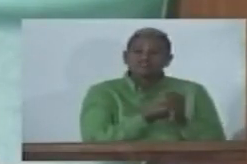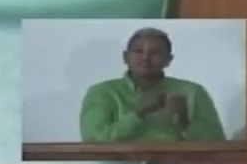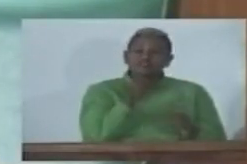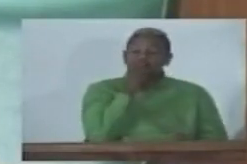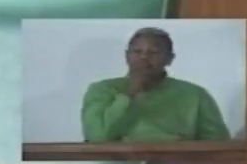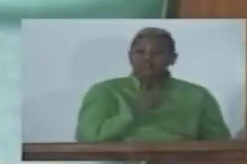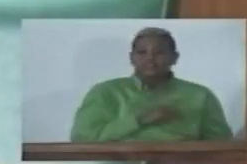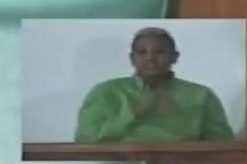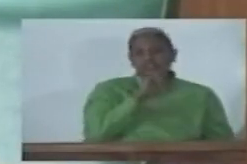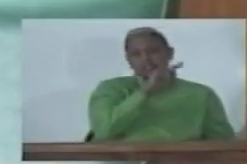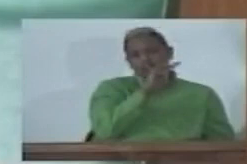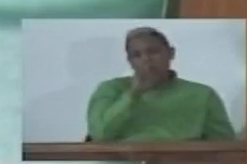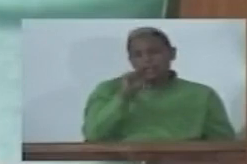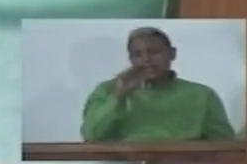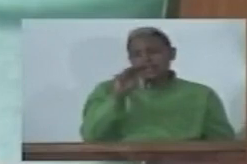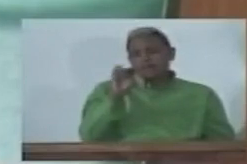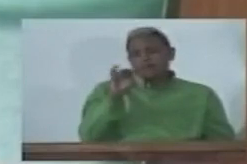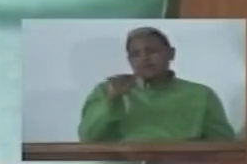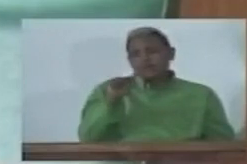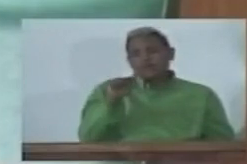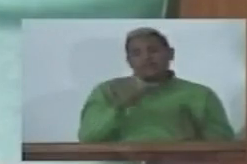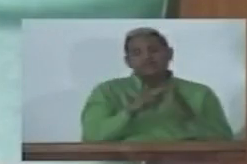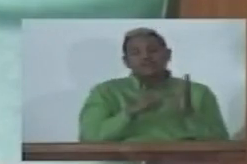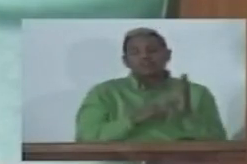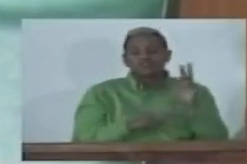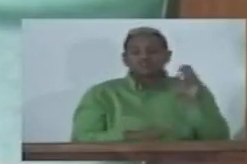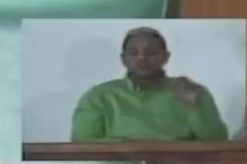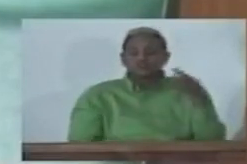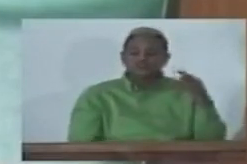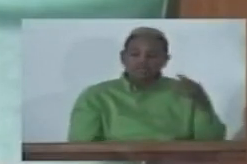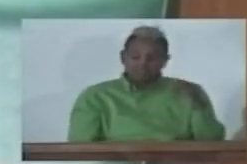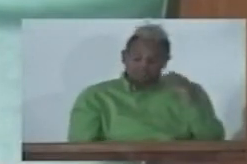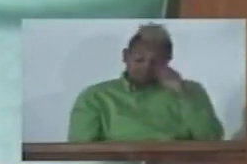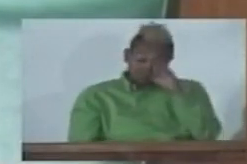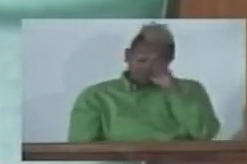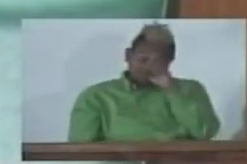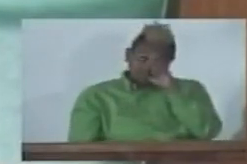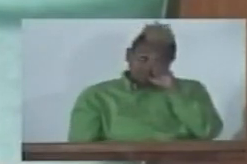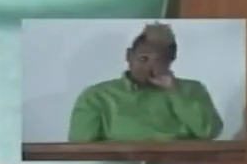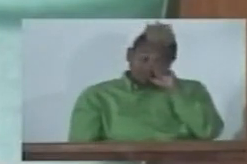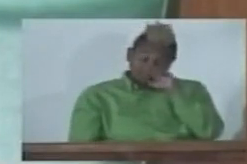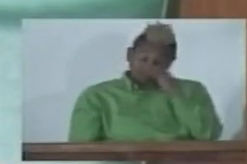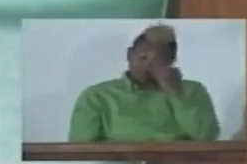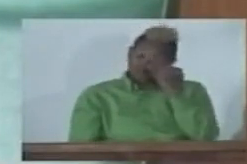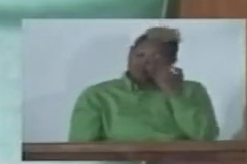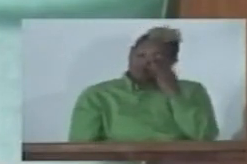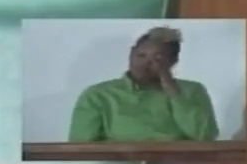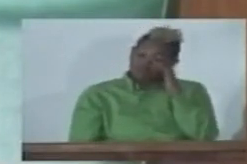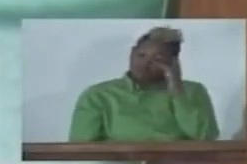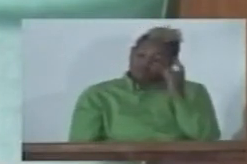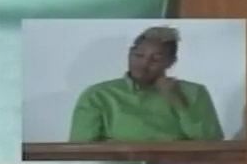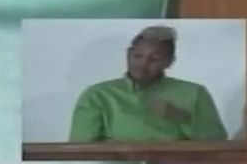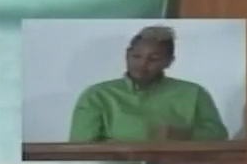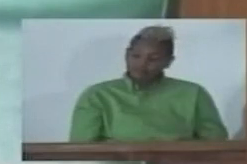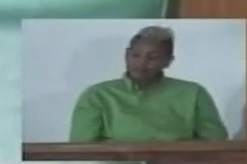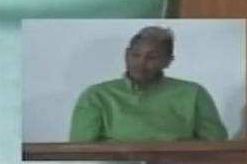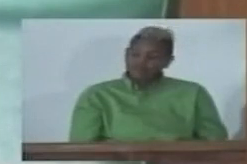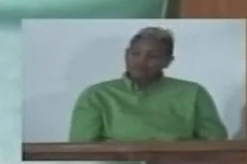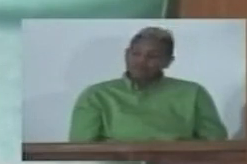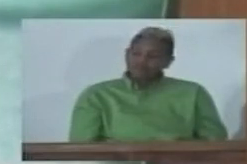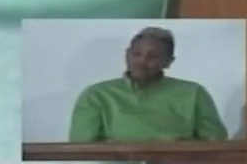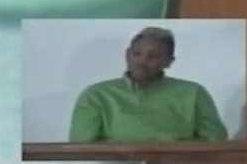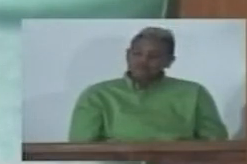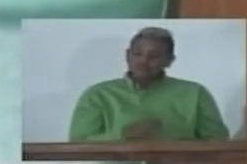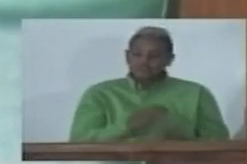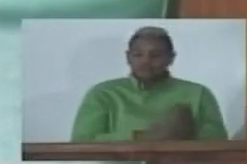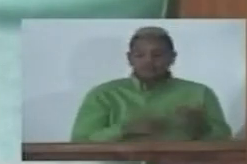Manley International Airport Regulations 2019. And whereas Section 21, subsection